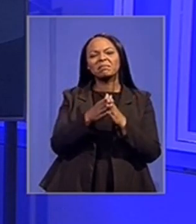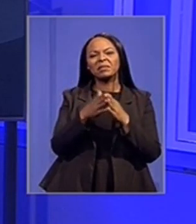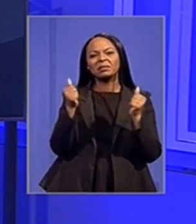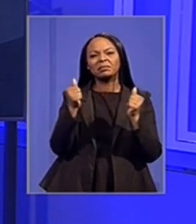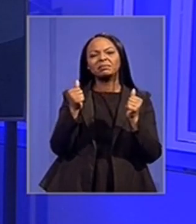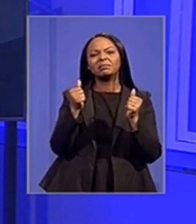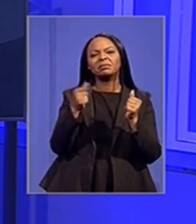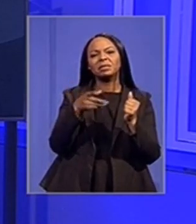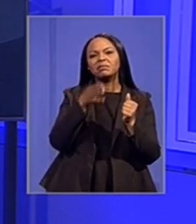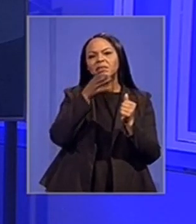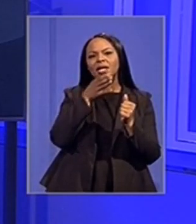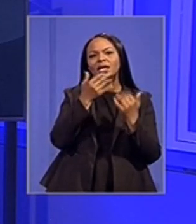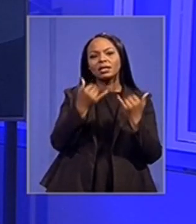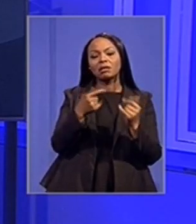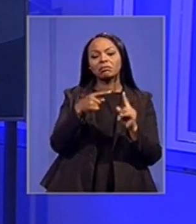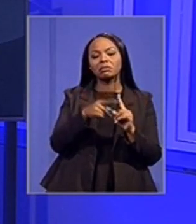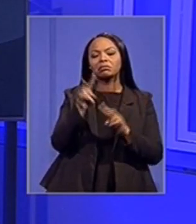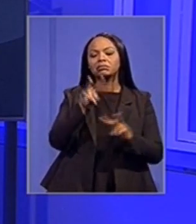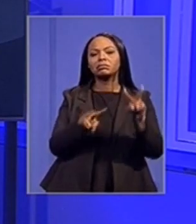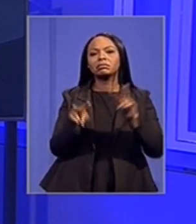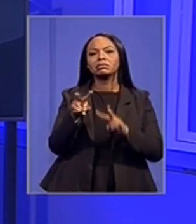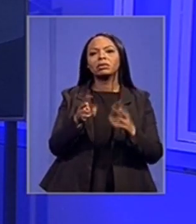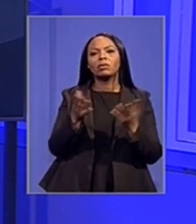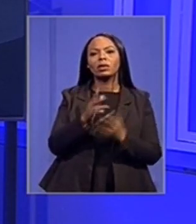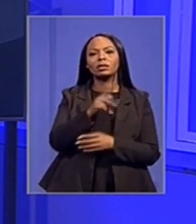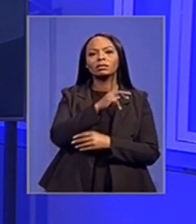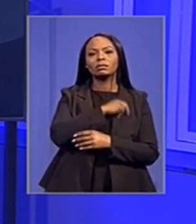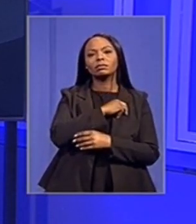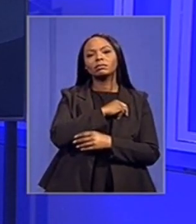hlahloba tshebetso ya mapolesa Richards Bay ka leboya la KwaZulu-Natal.